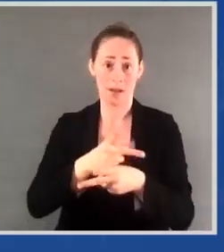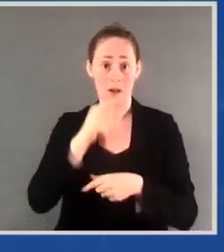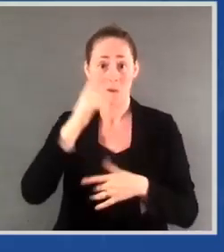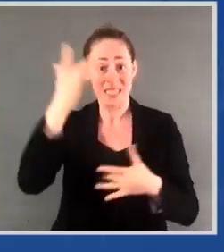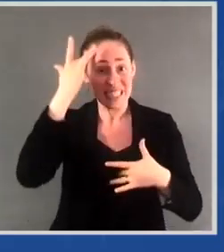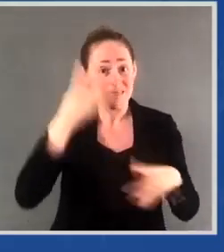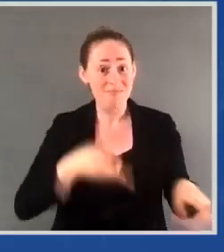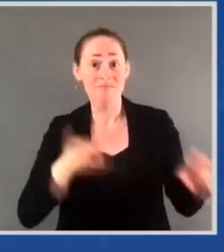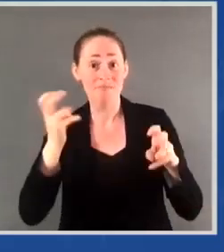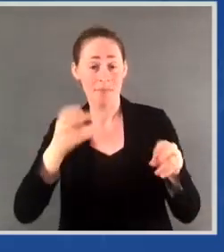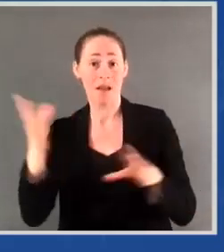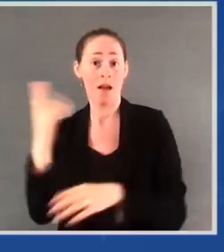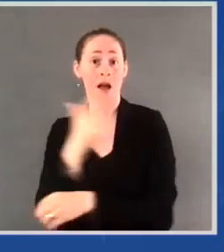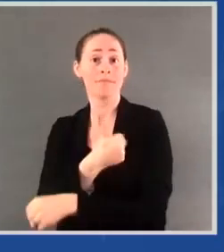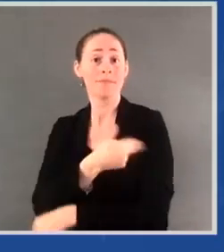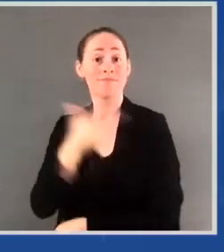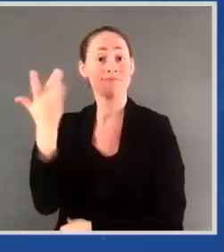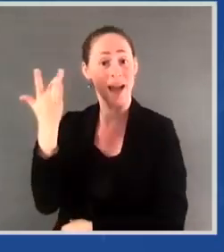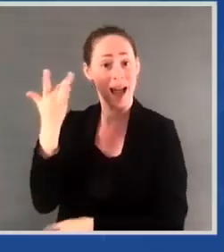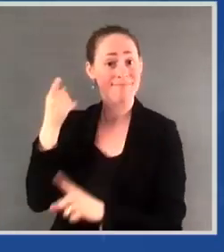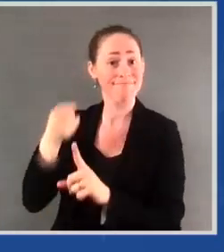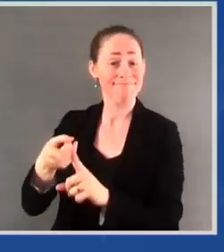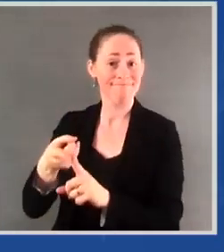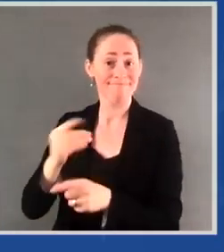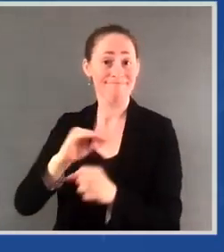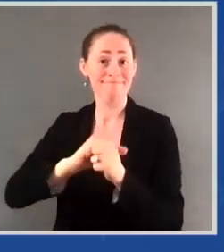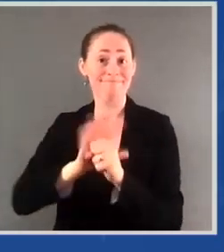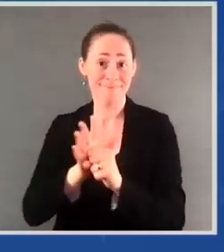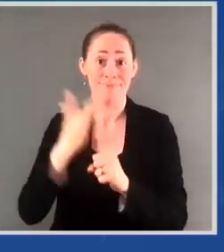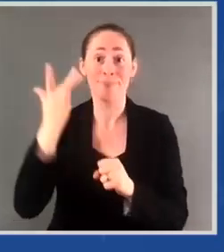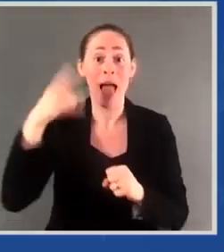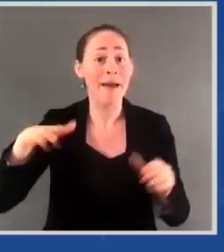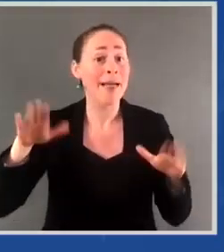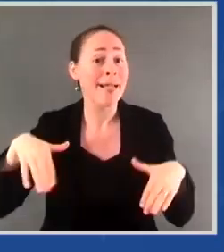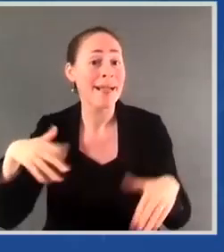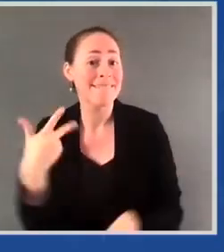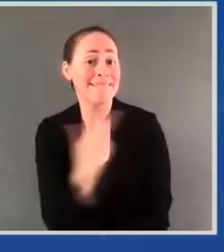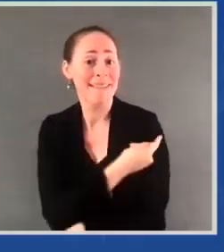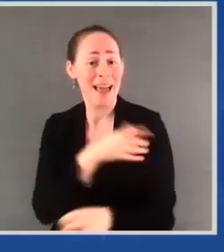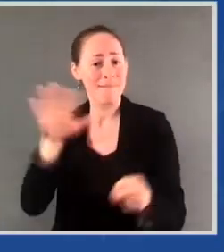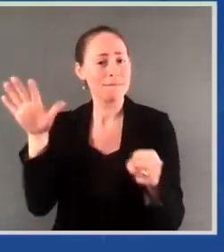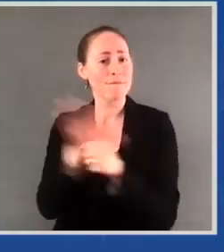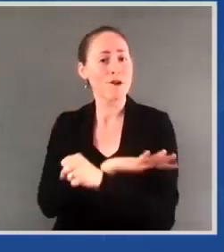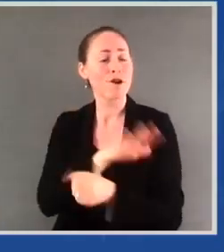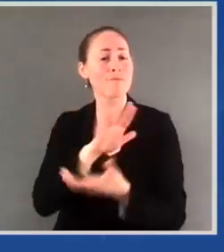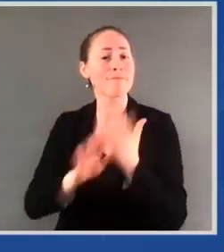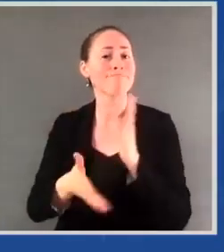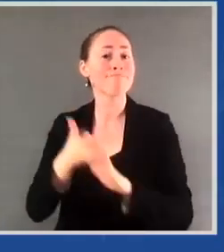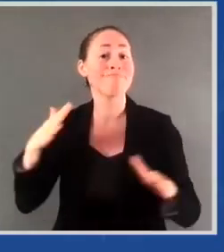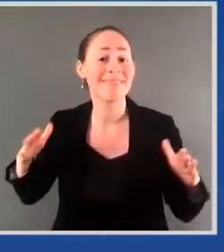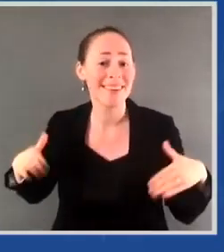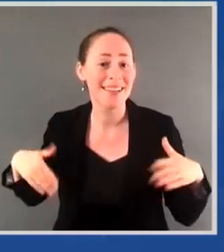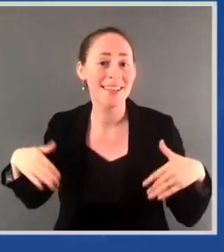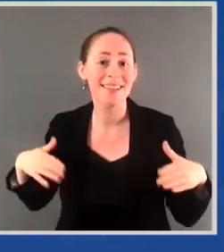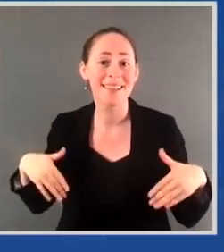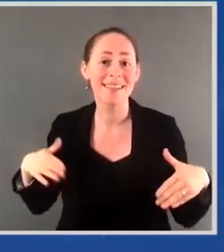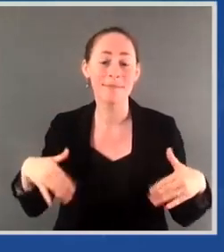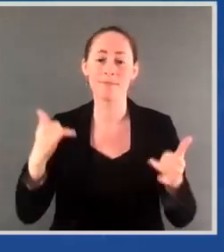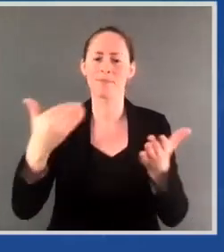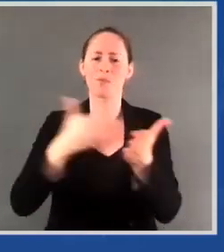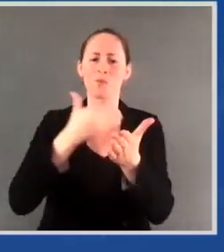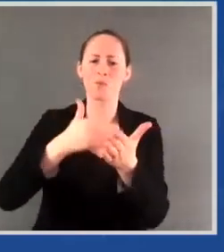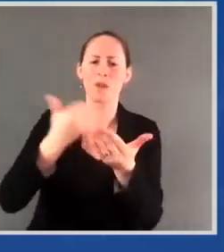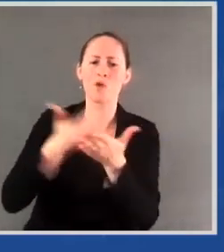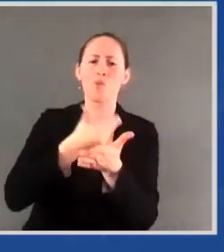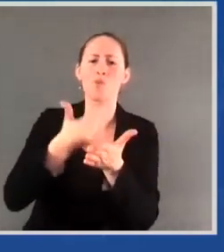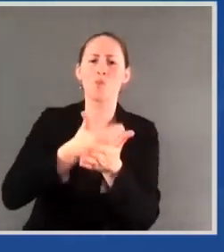COVID-19 are those who have not been fully vaccinated. The new variant will leave